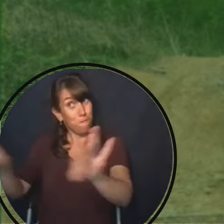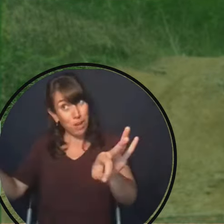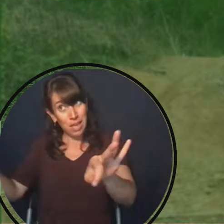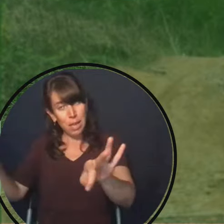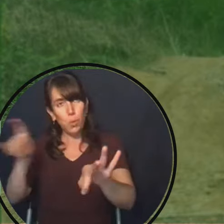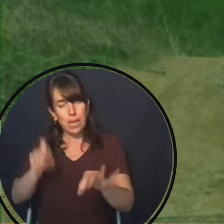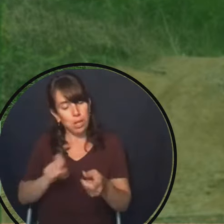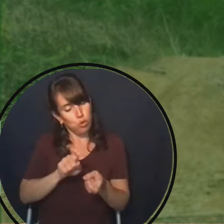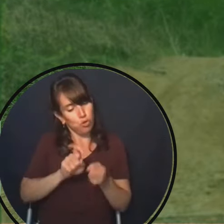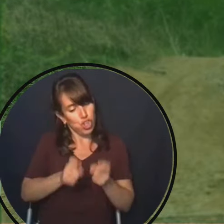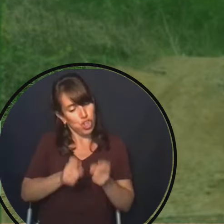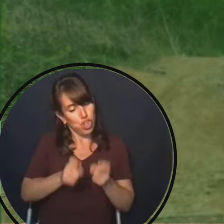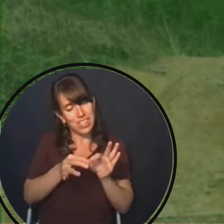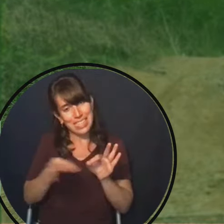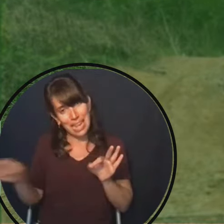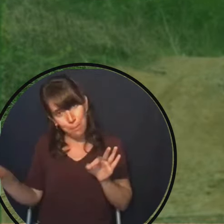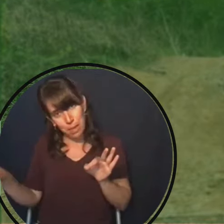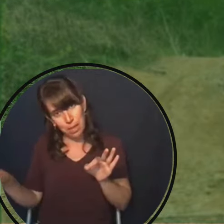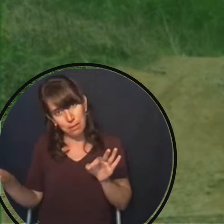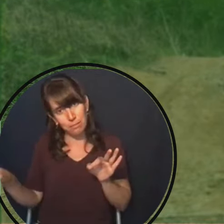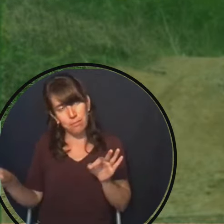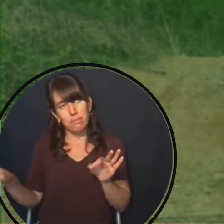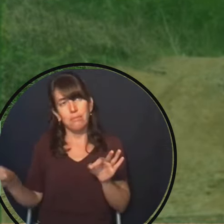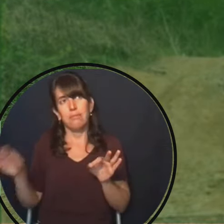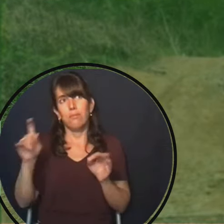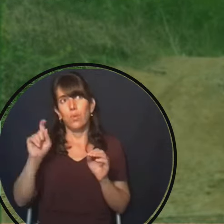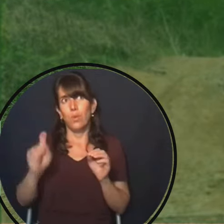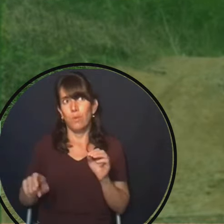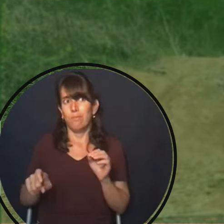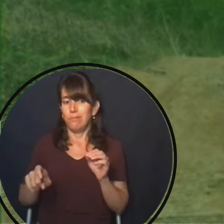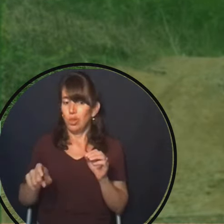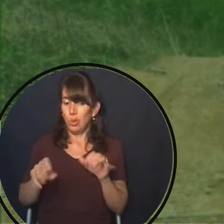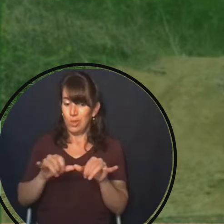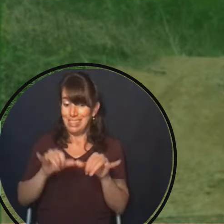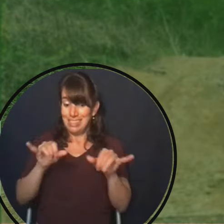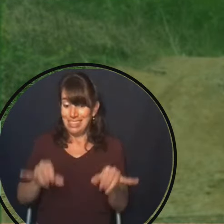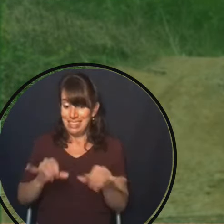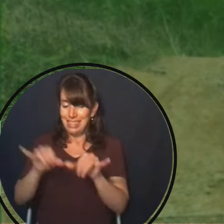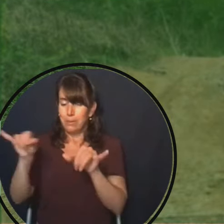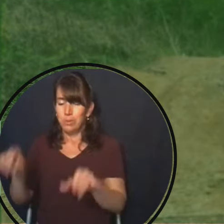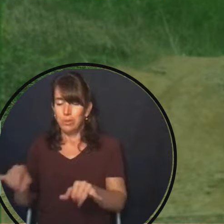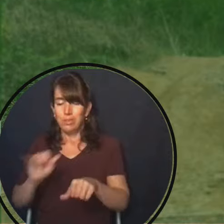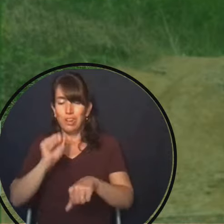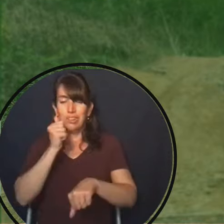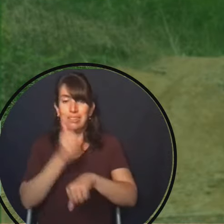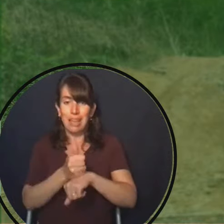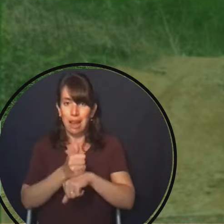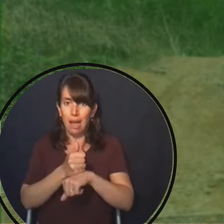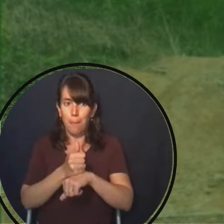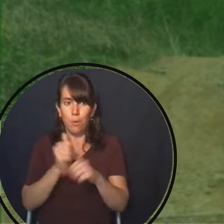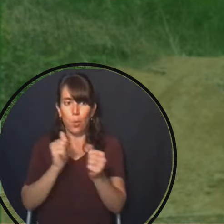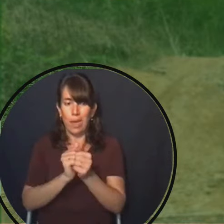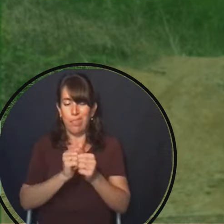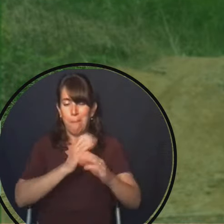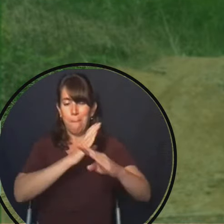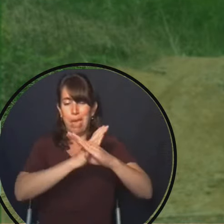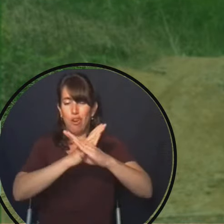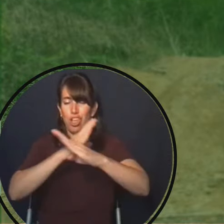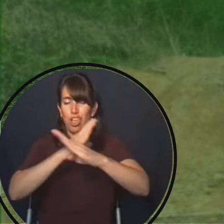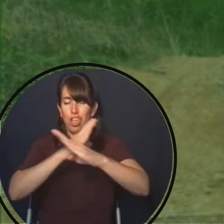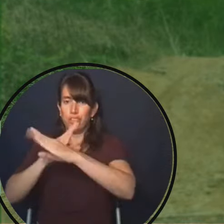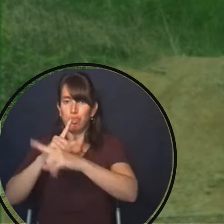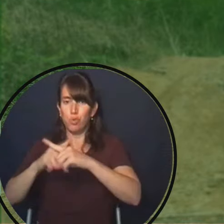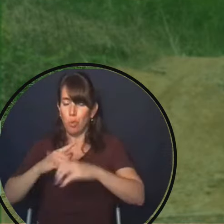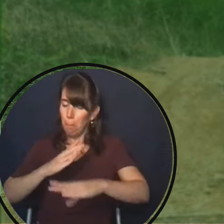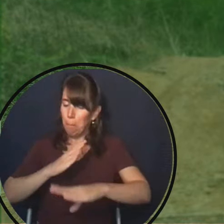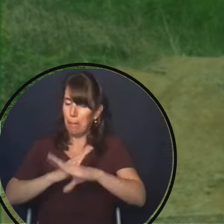of like, these systems were set up to have a lot of barriers to try to block our organizing work, right? And so it's just helpful to always keep that